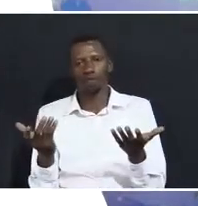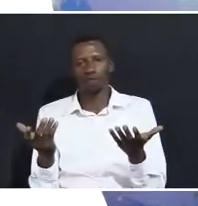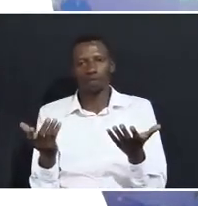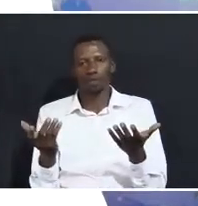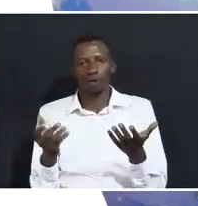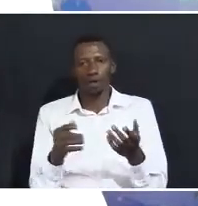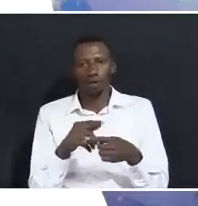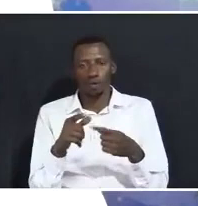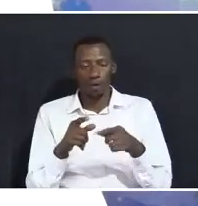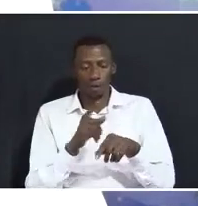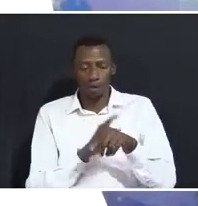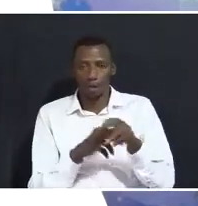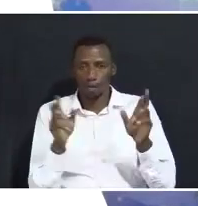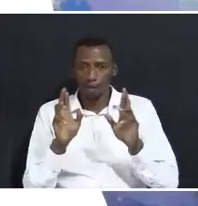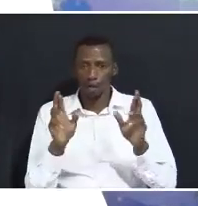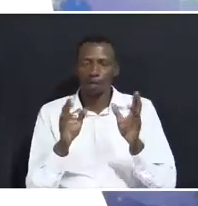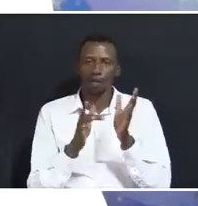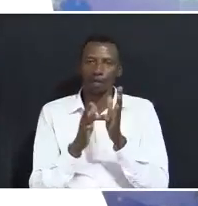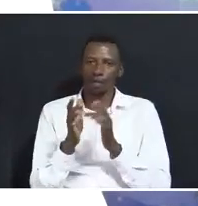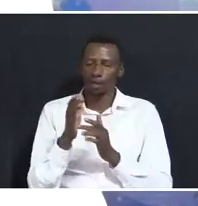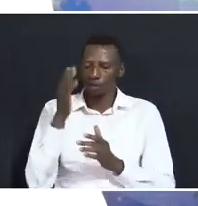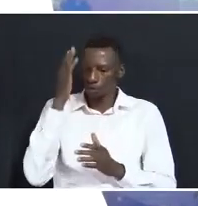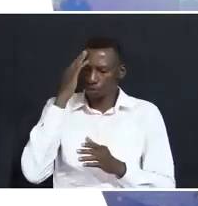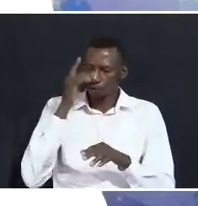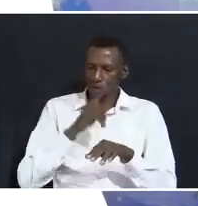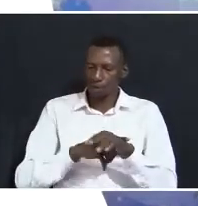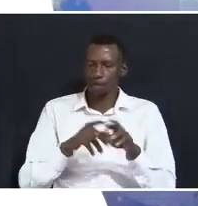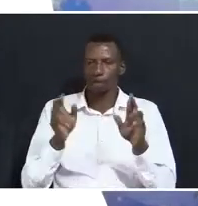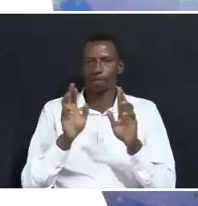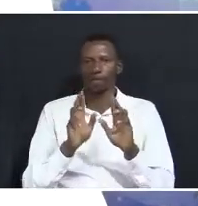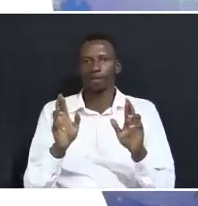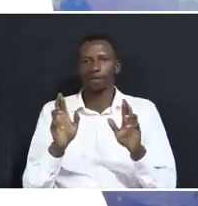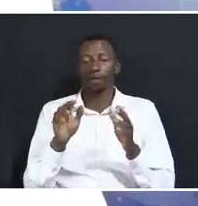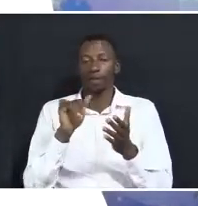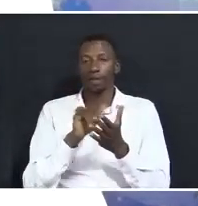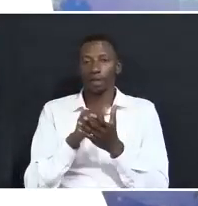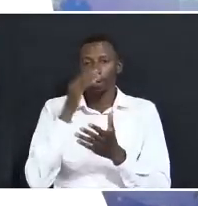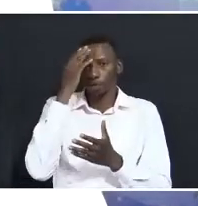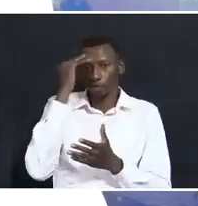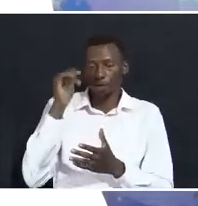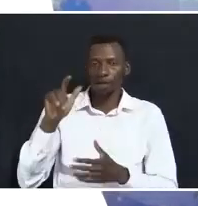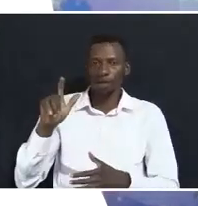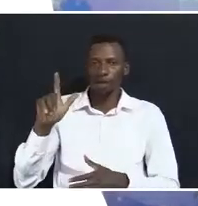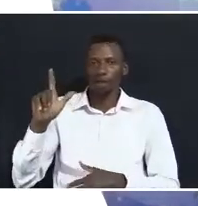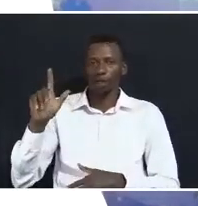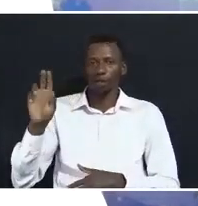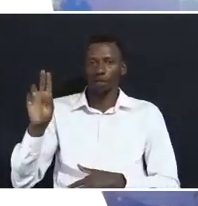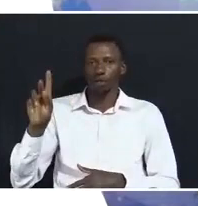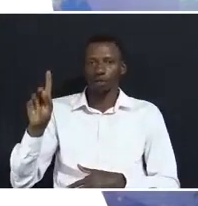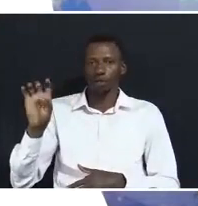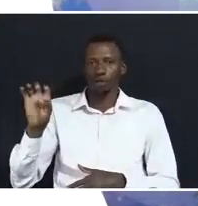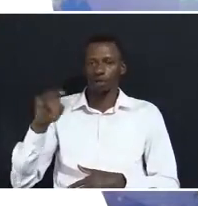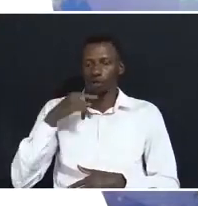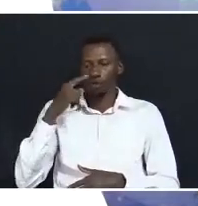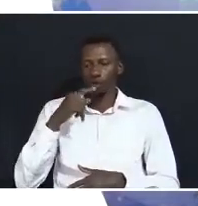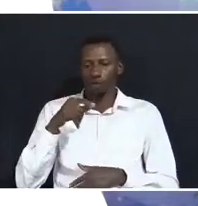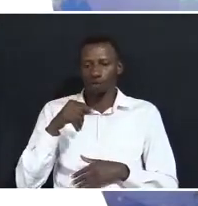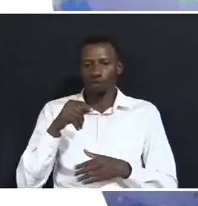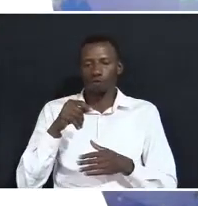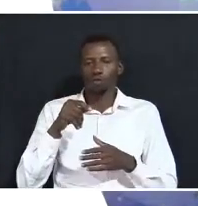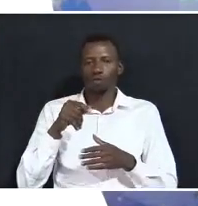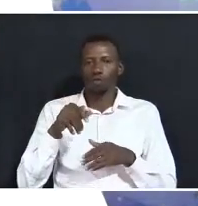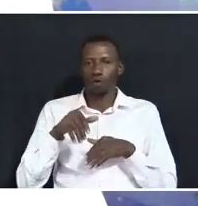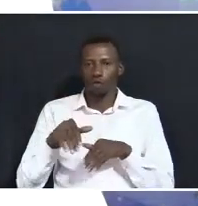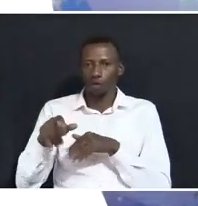it was time. No wonder Luke, who follows this story of Jesus, will come and write it later for